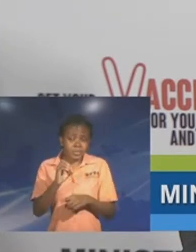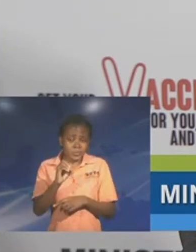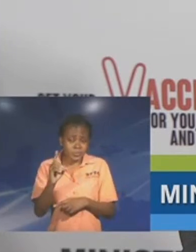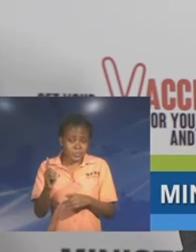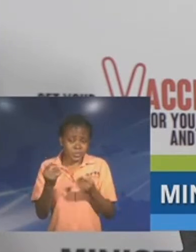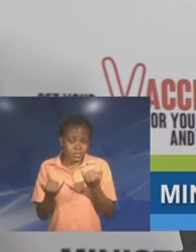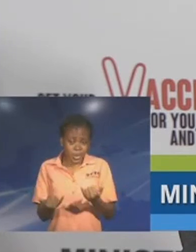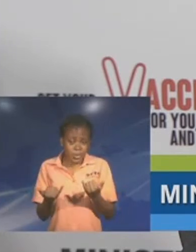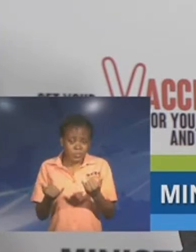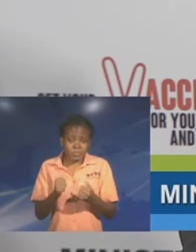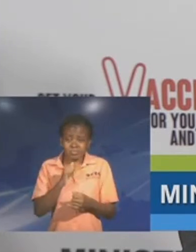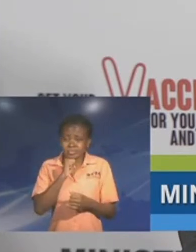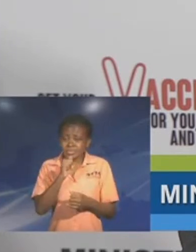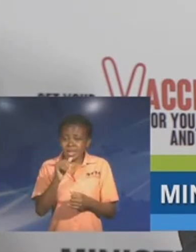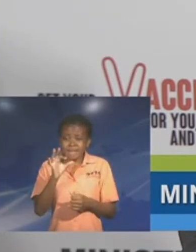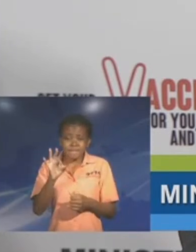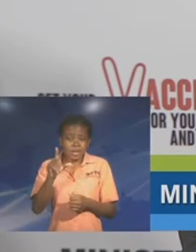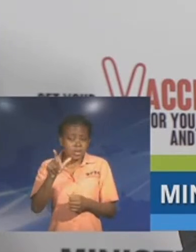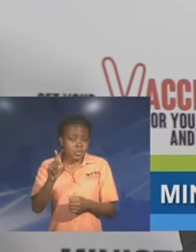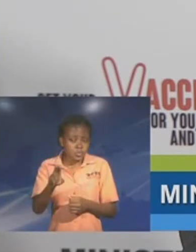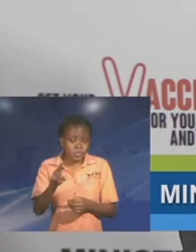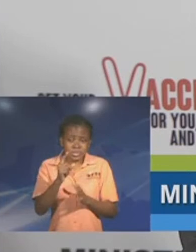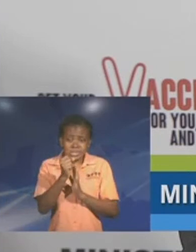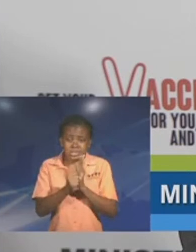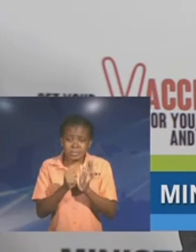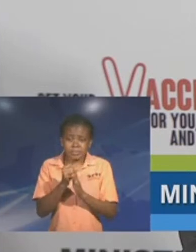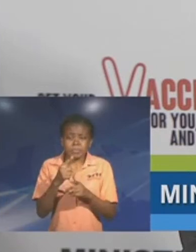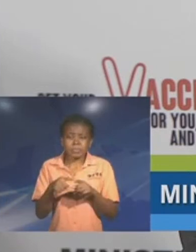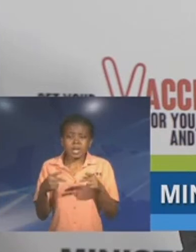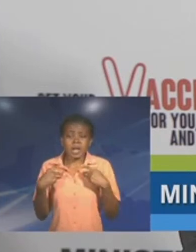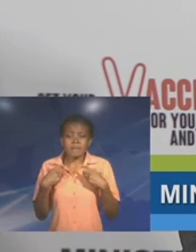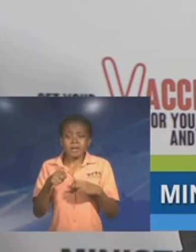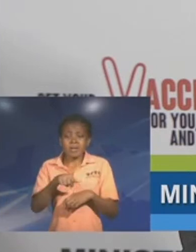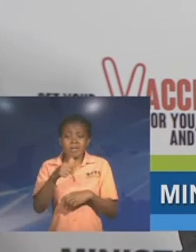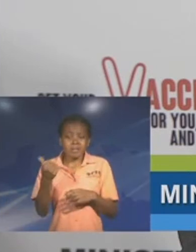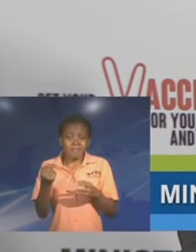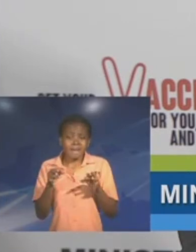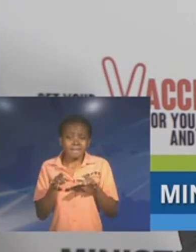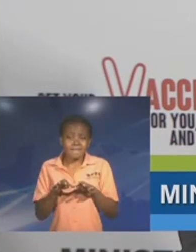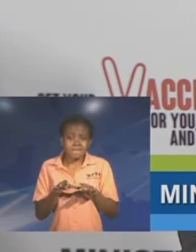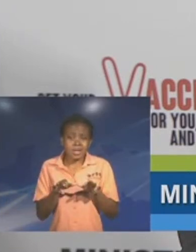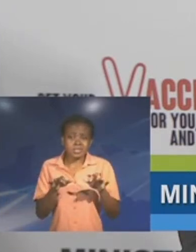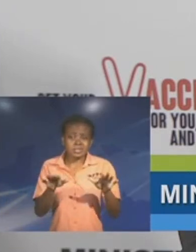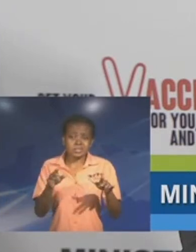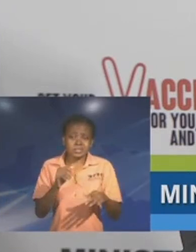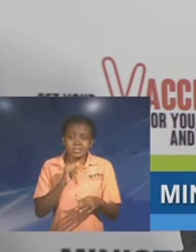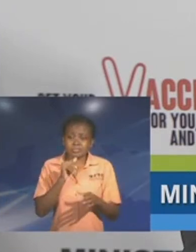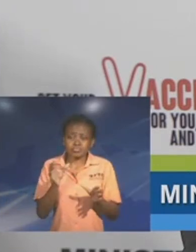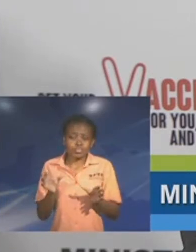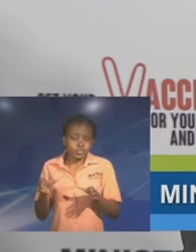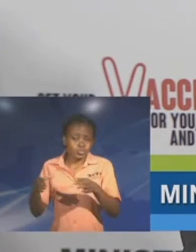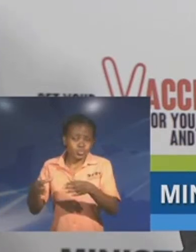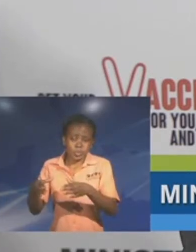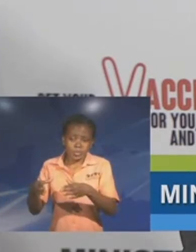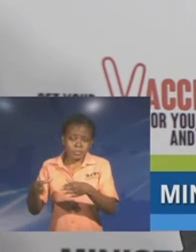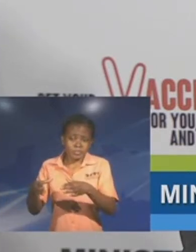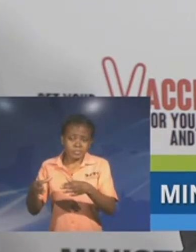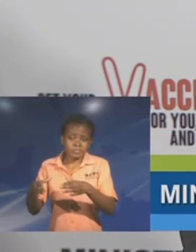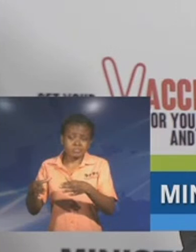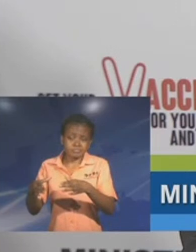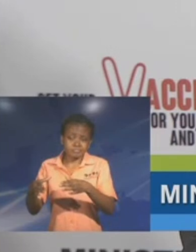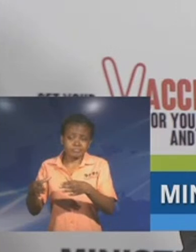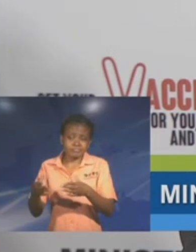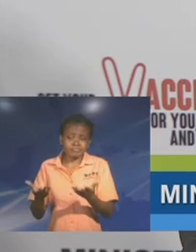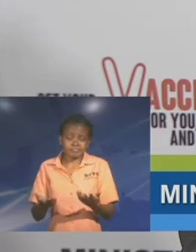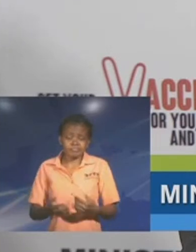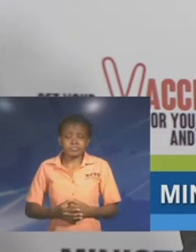influenza season. There are other viruses that haven't been categorized as significant